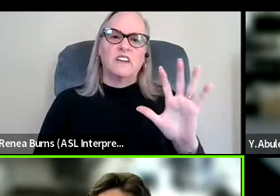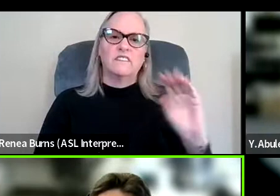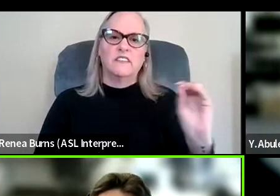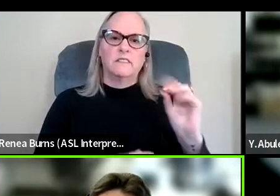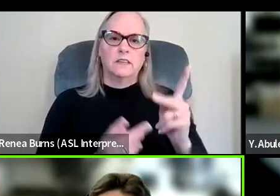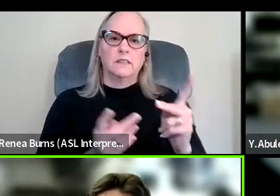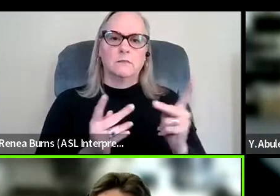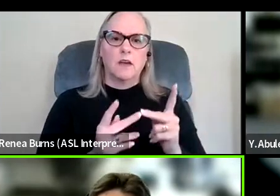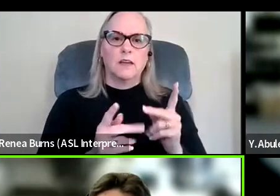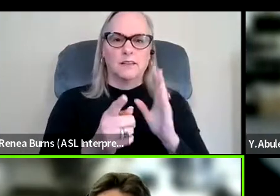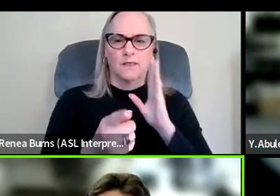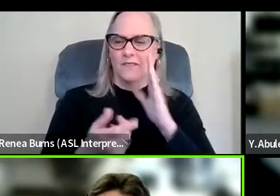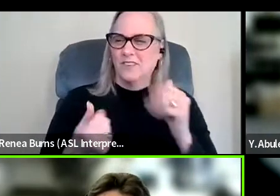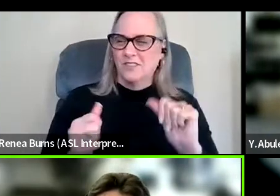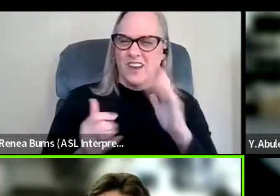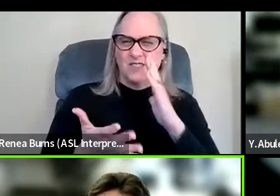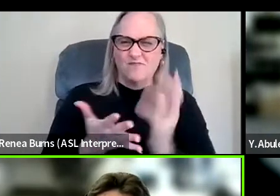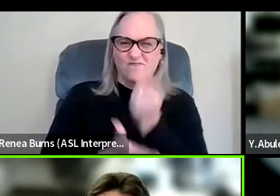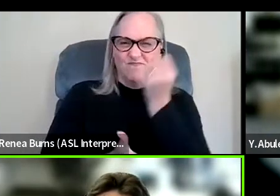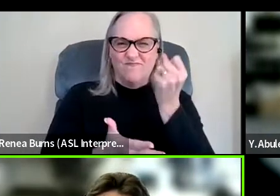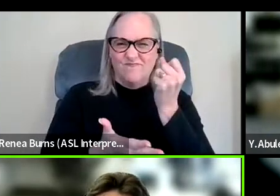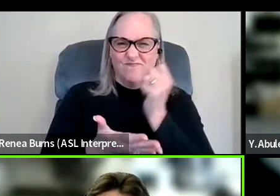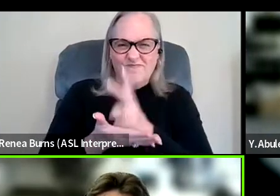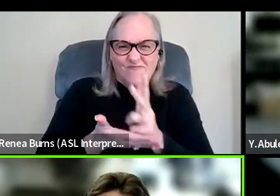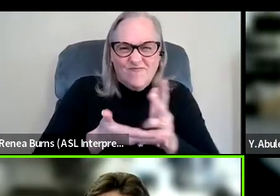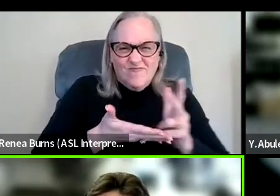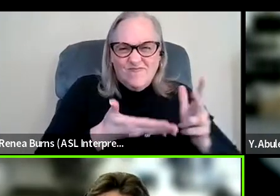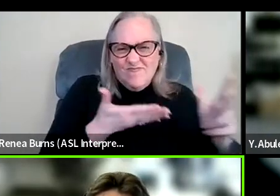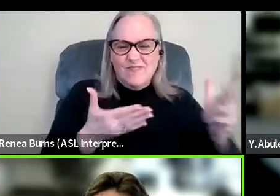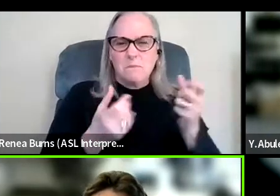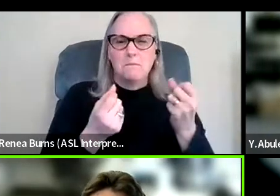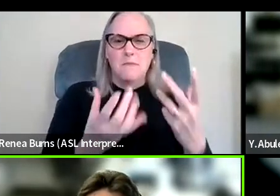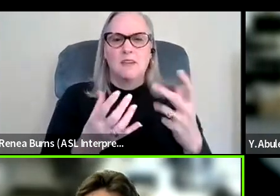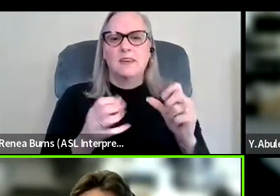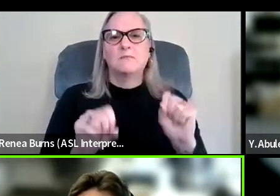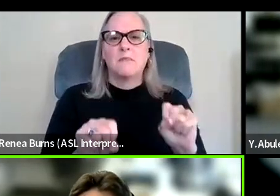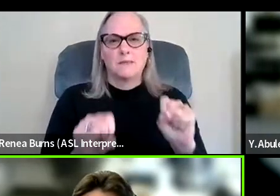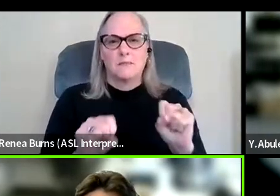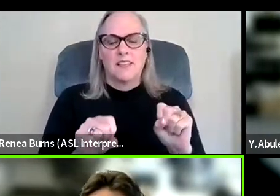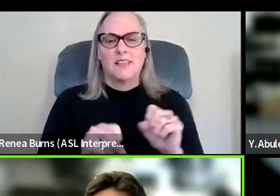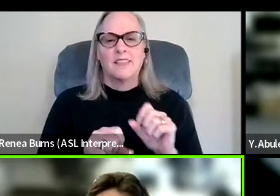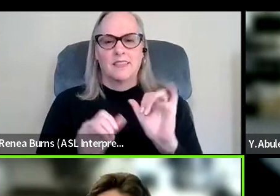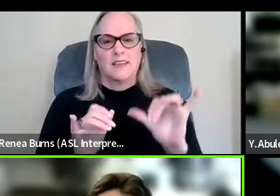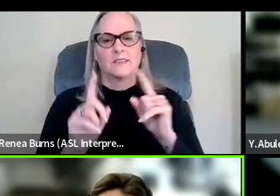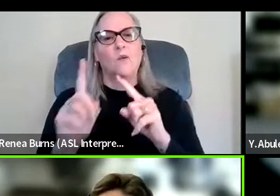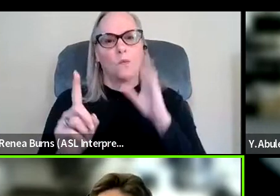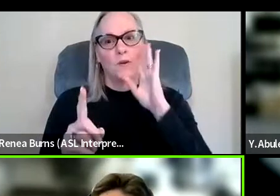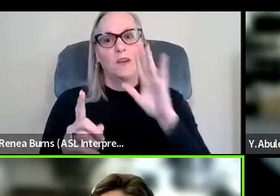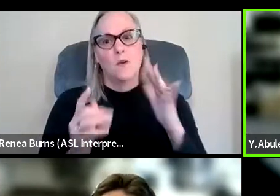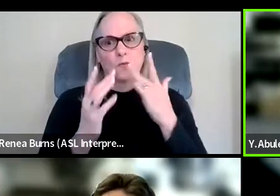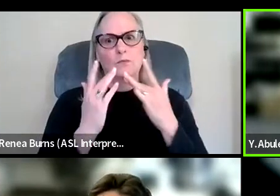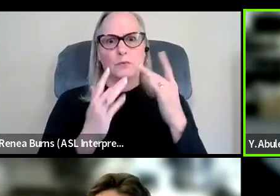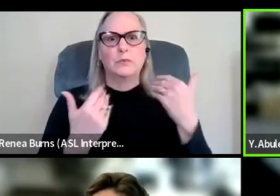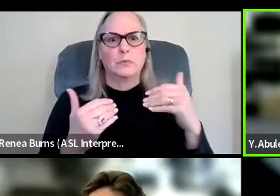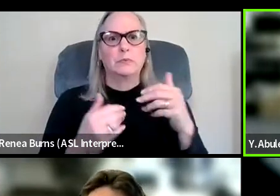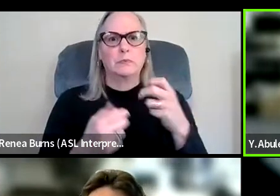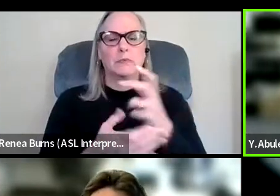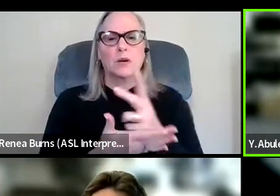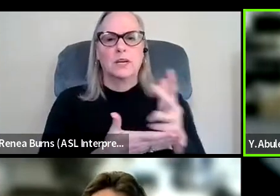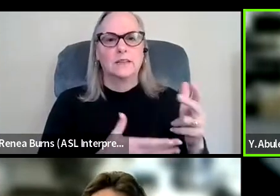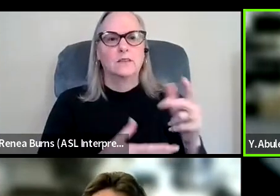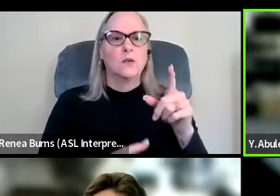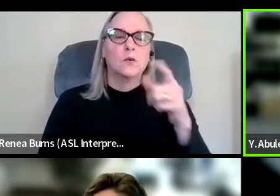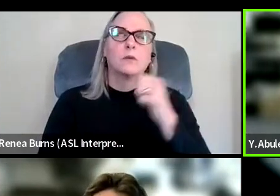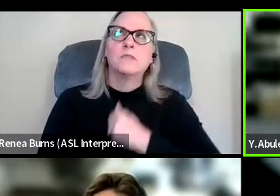we'll try to maximize and squeeze as many spots on site as we can. That's the goal. We know it's at a premium. For sure. Sorry, I misspoke